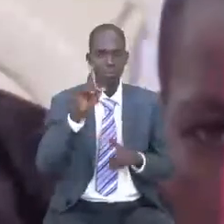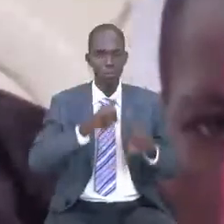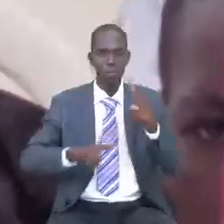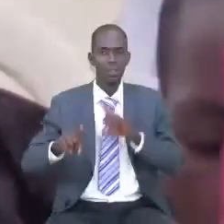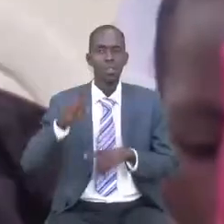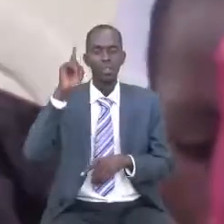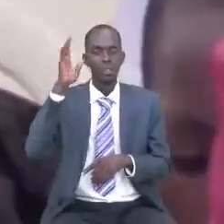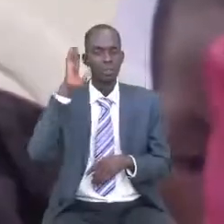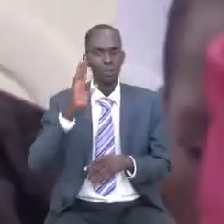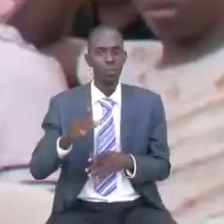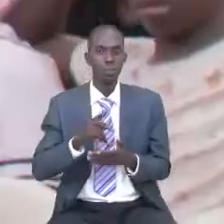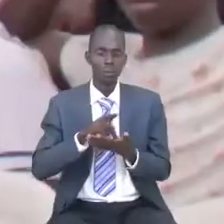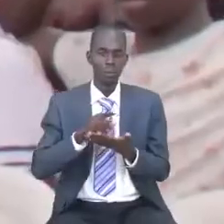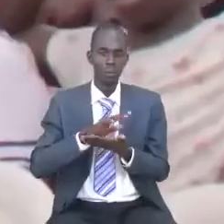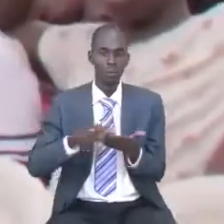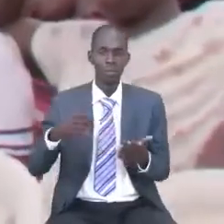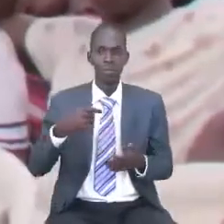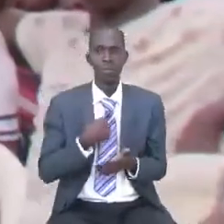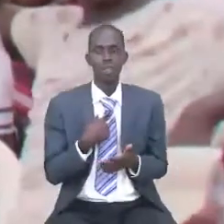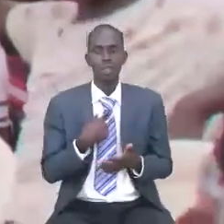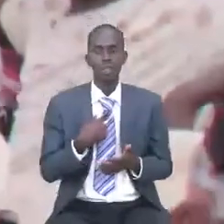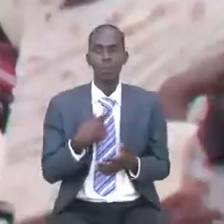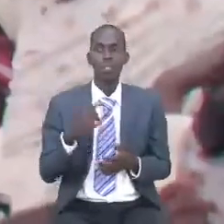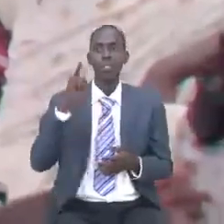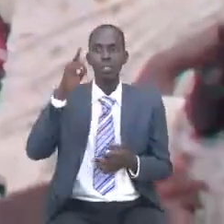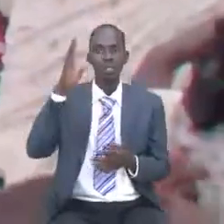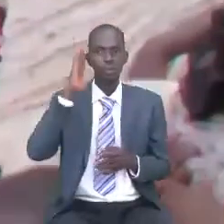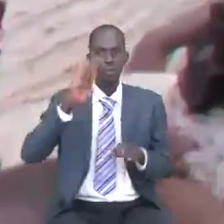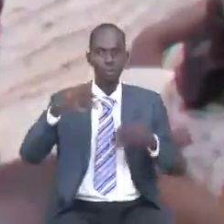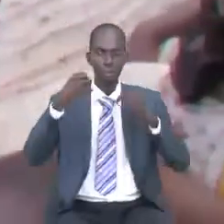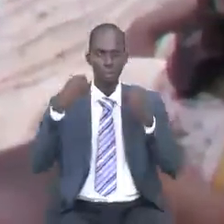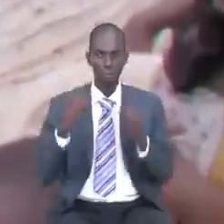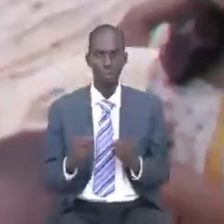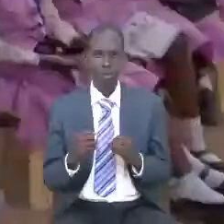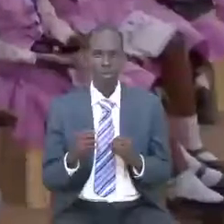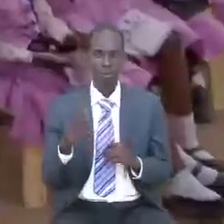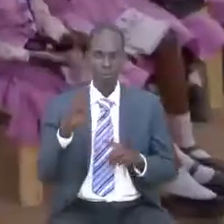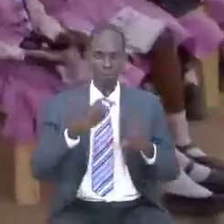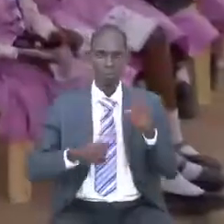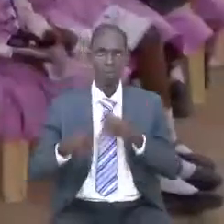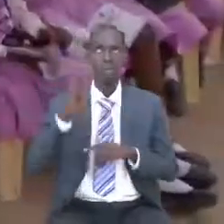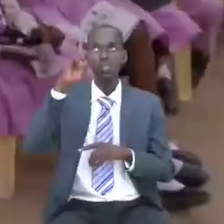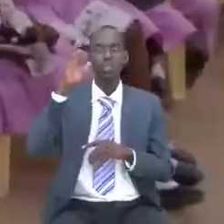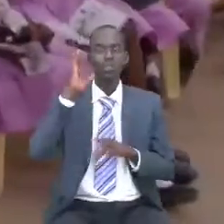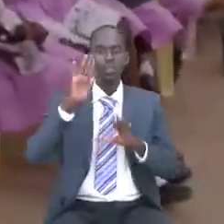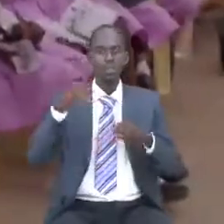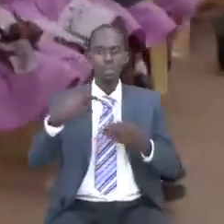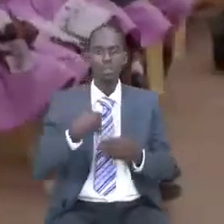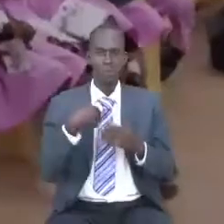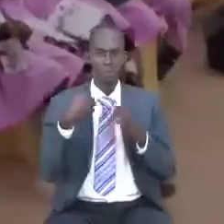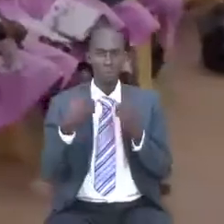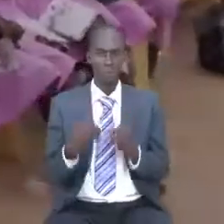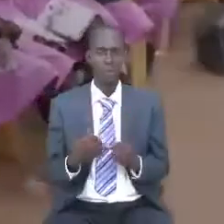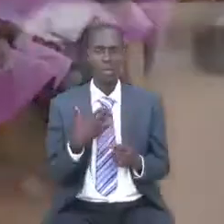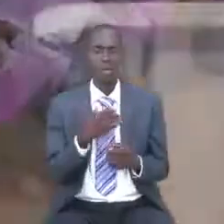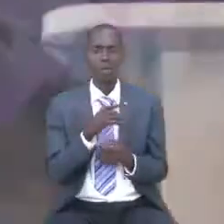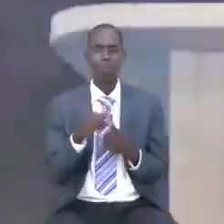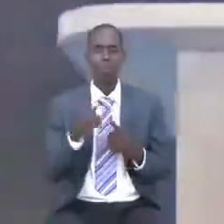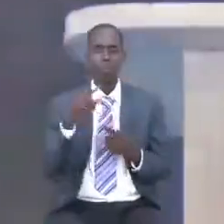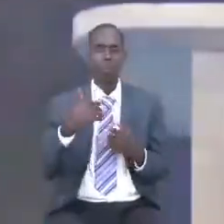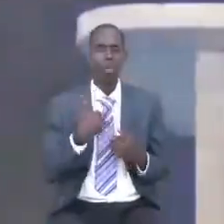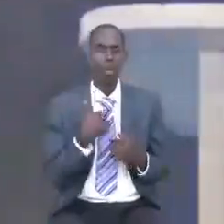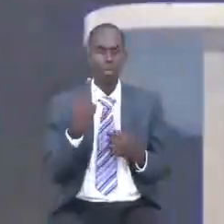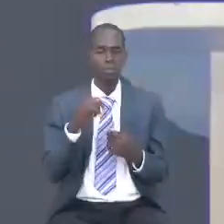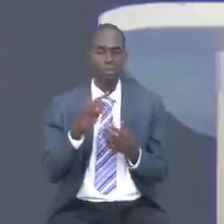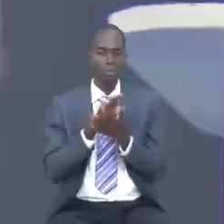purify me. He will empower you. Say, he will empower me. And when you have the peace